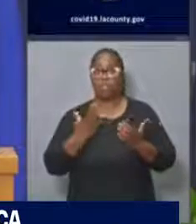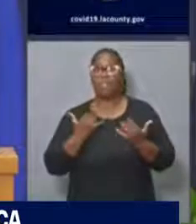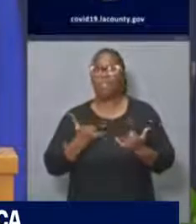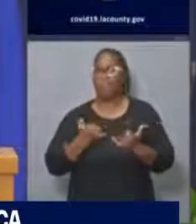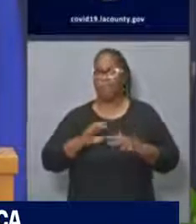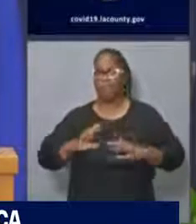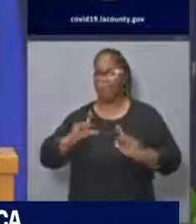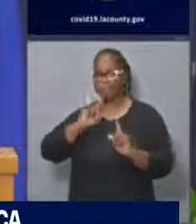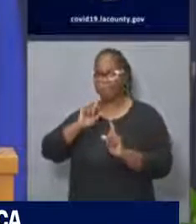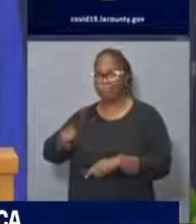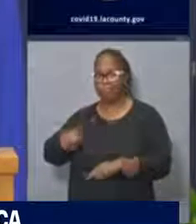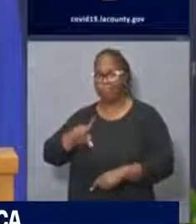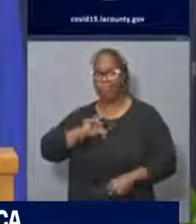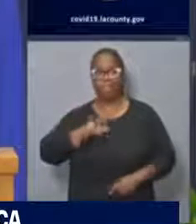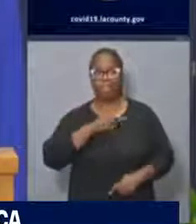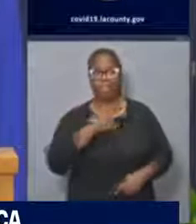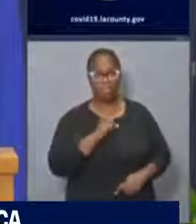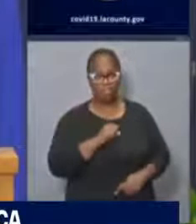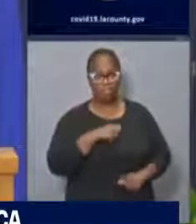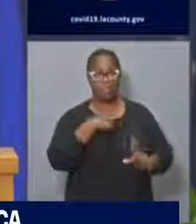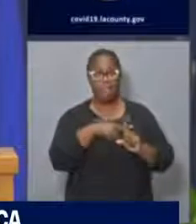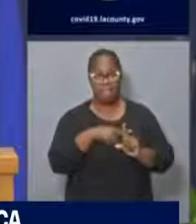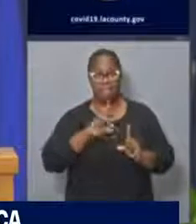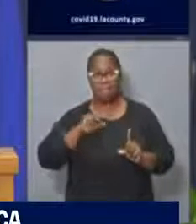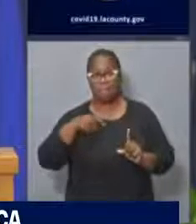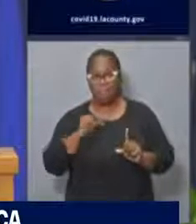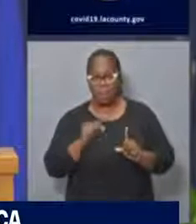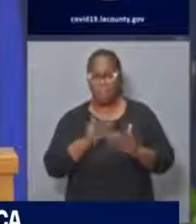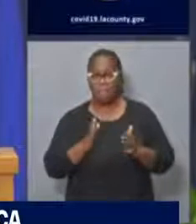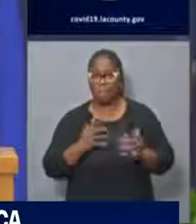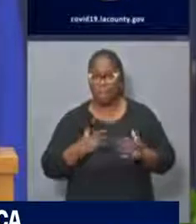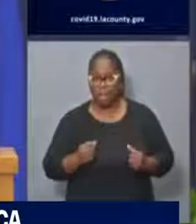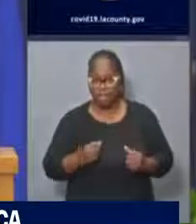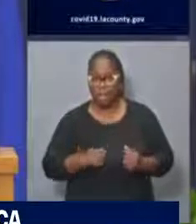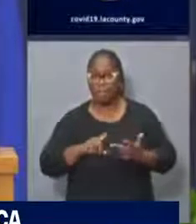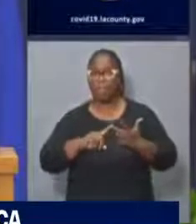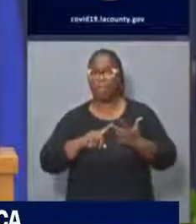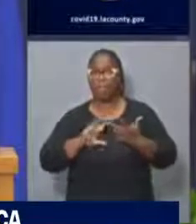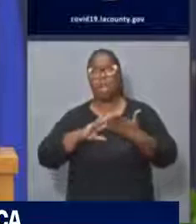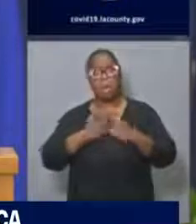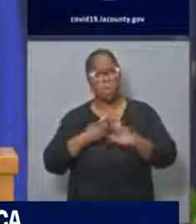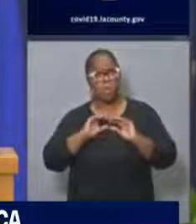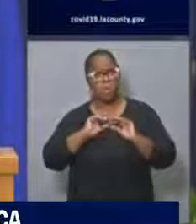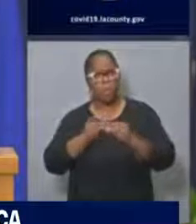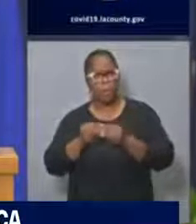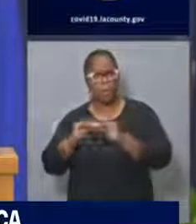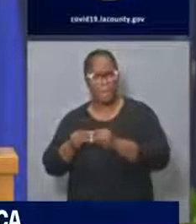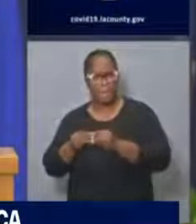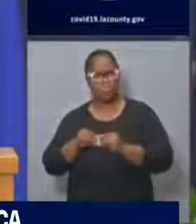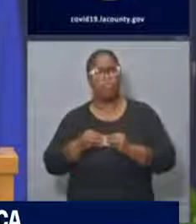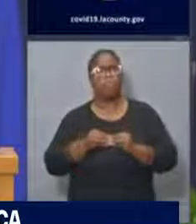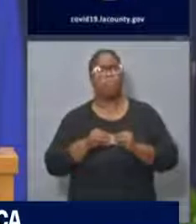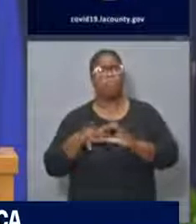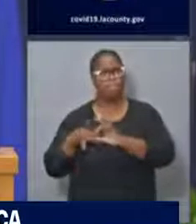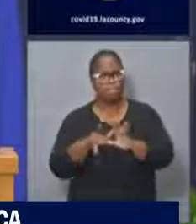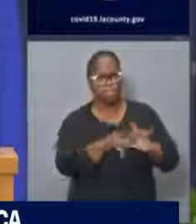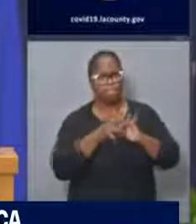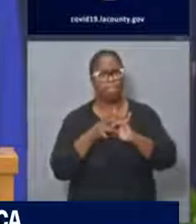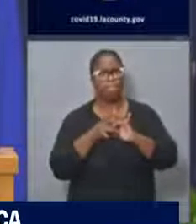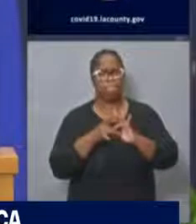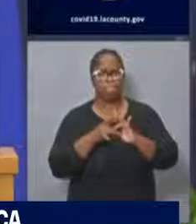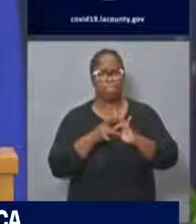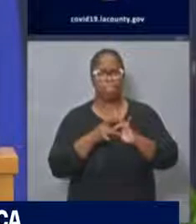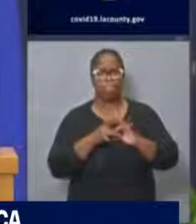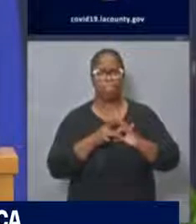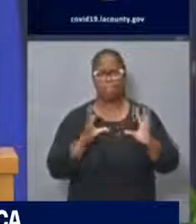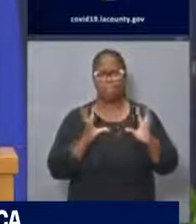in collaboration with other county partners like the Department of Public Health and community organizations, are meeting under